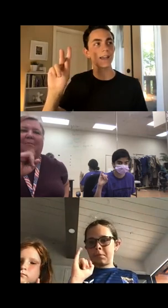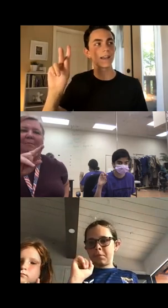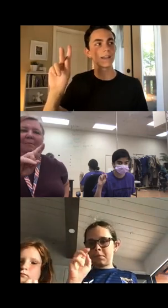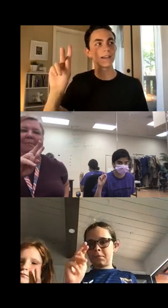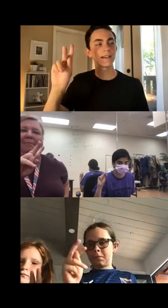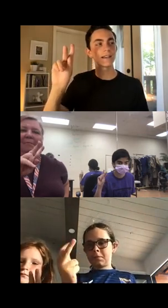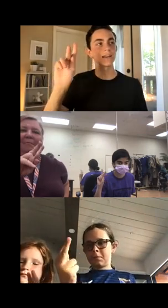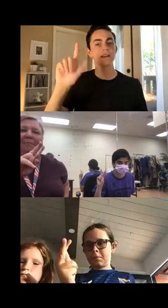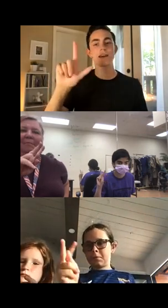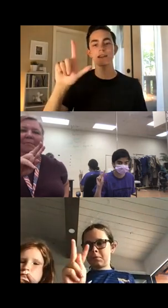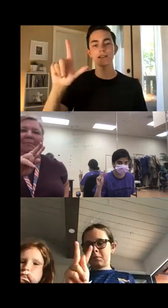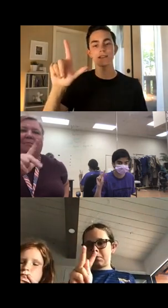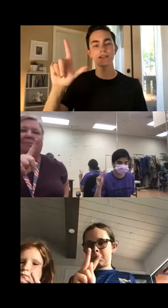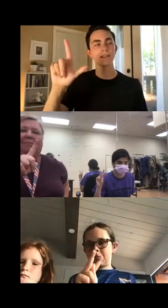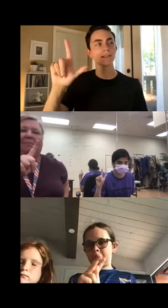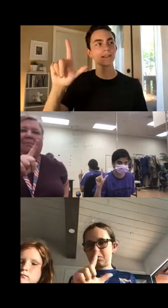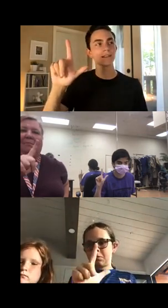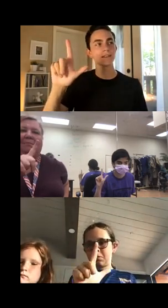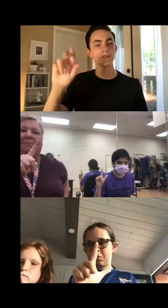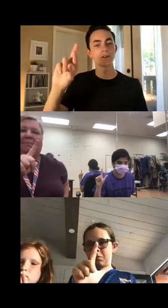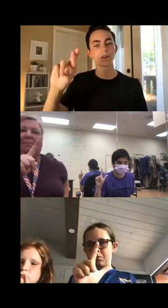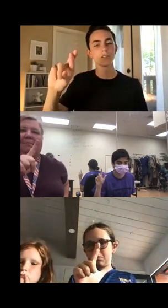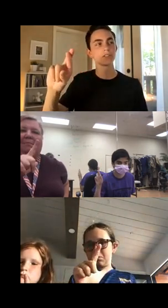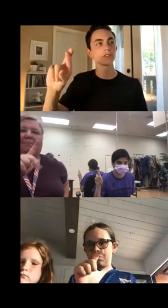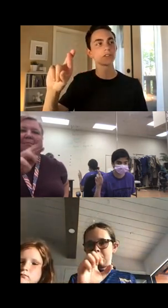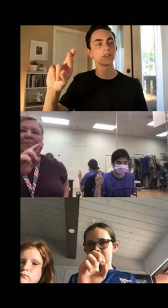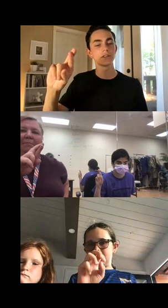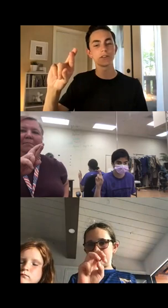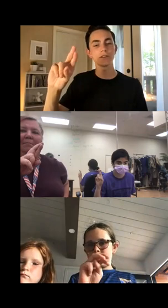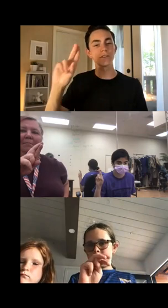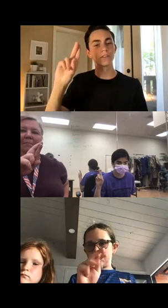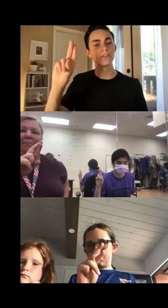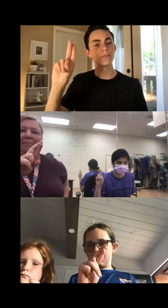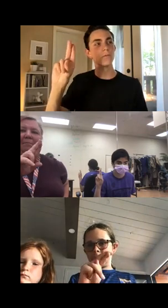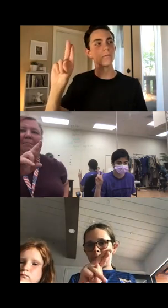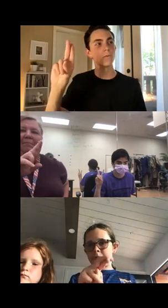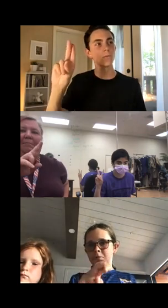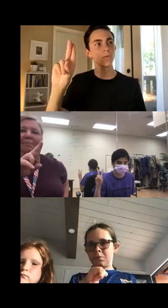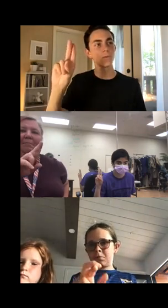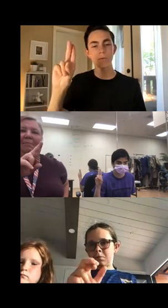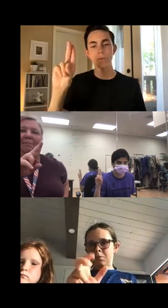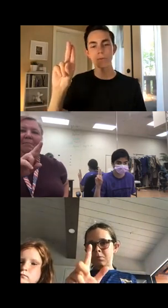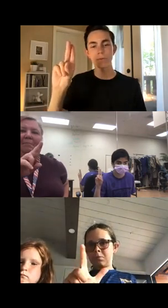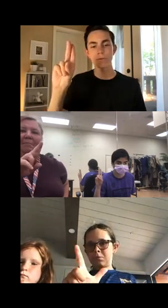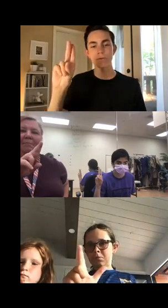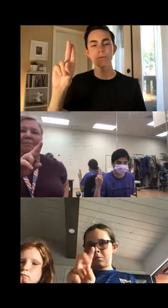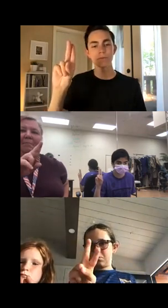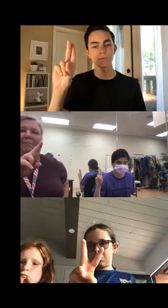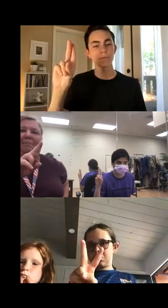K, L, R, U,